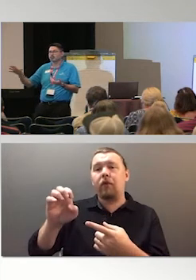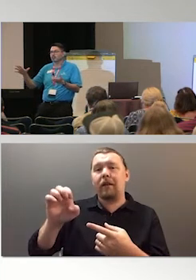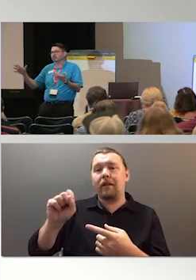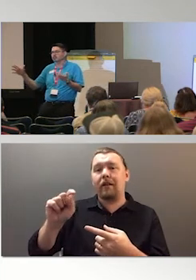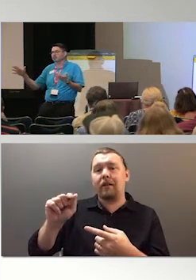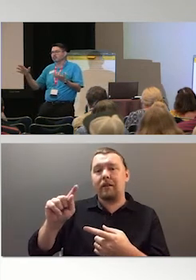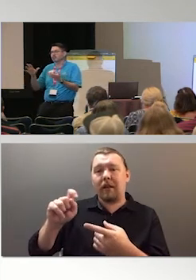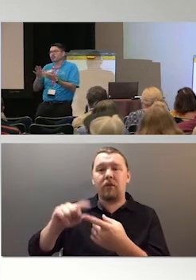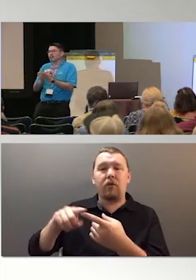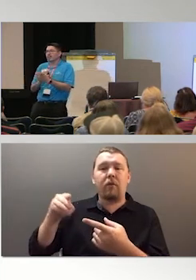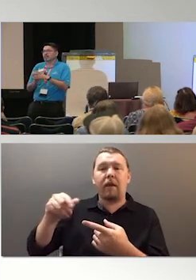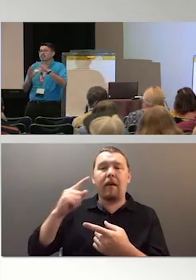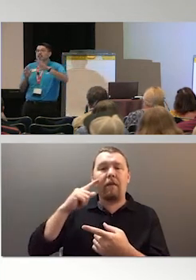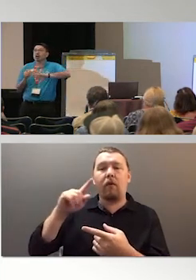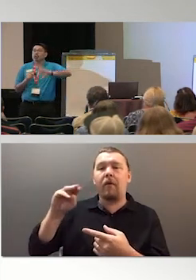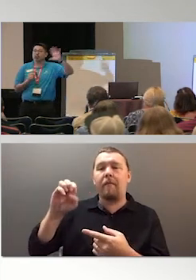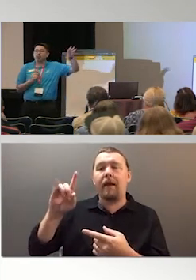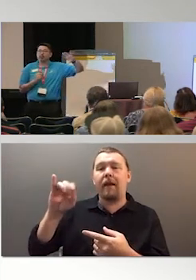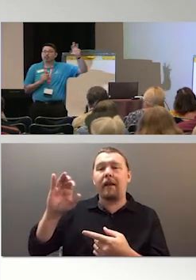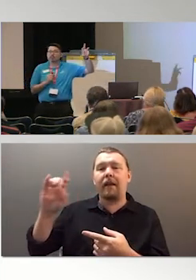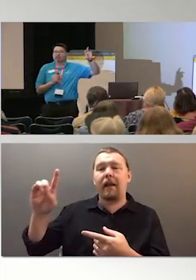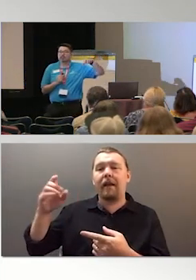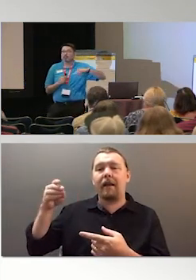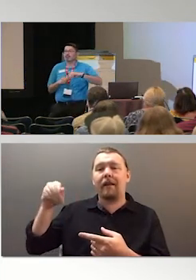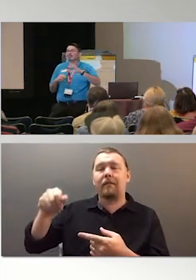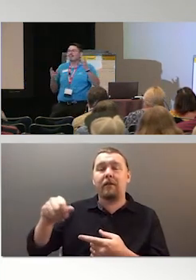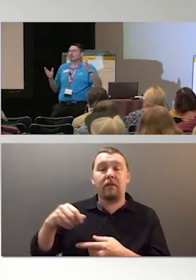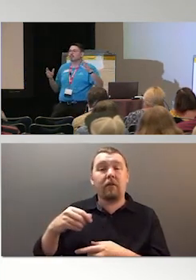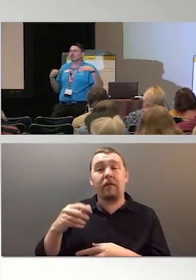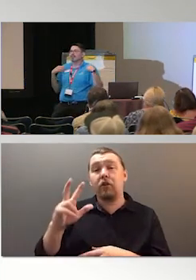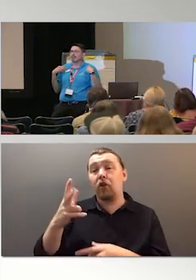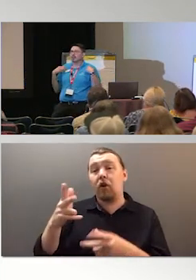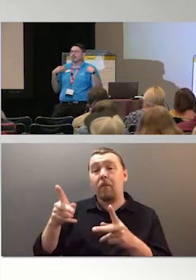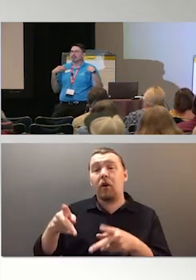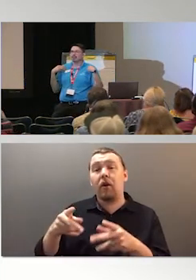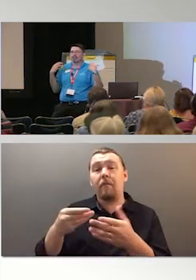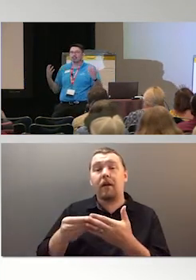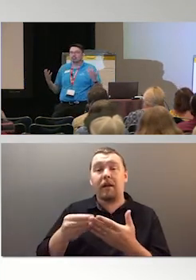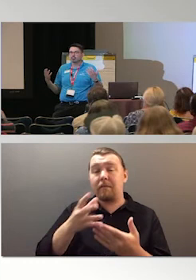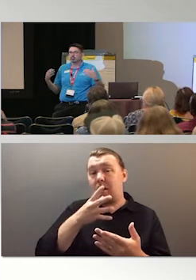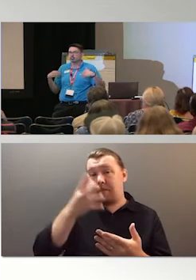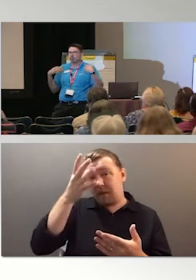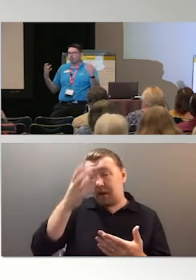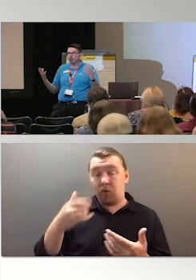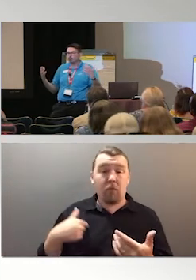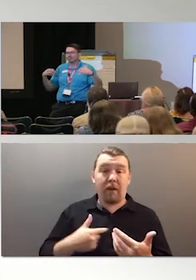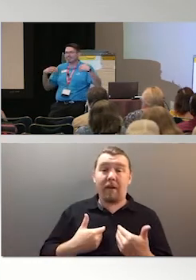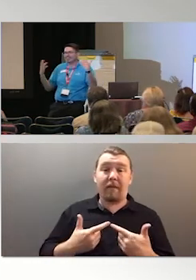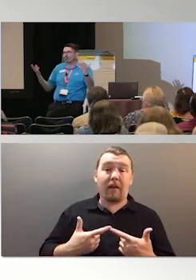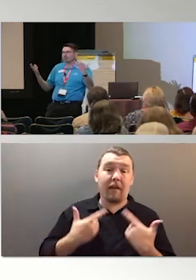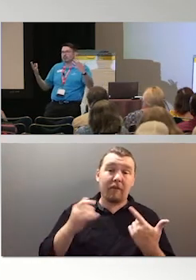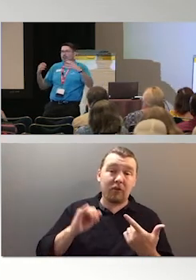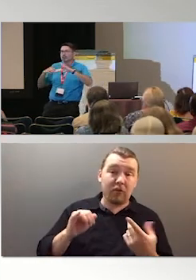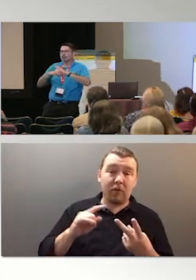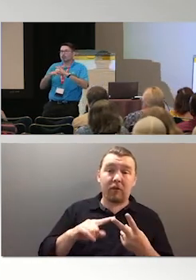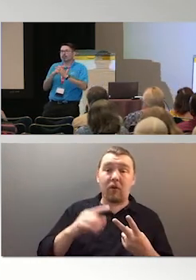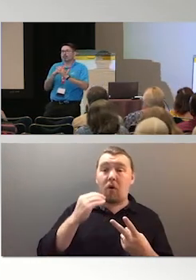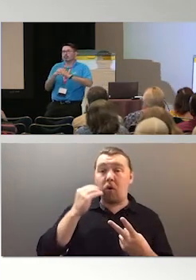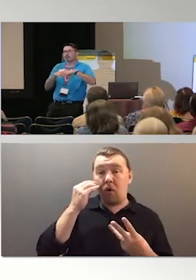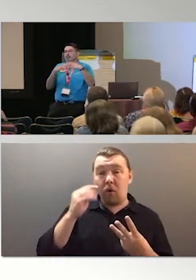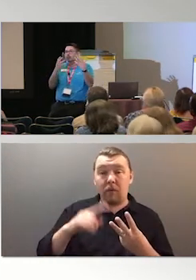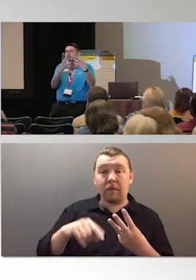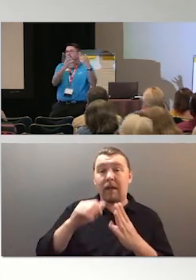Medicaid expenses. If it's third-party money, so mom and dad are like, hey, we have life insurance, homes, accounts. We